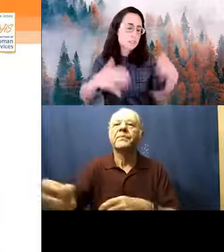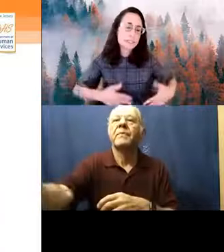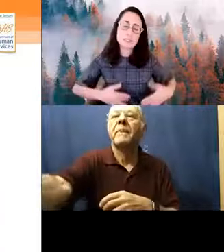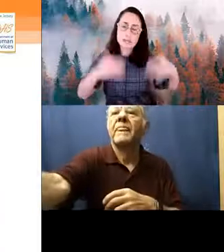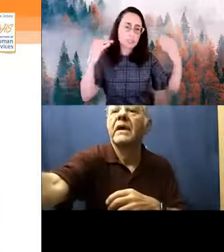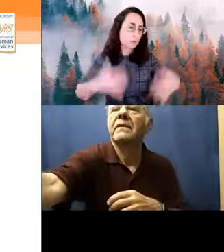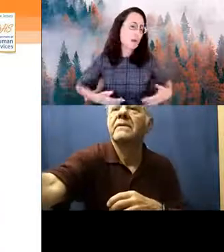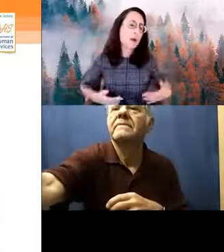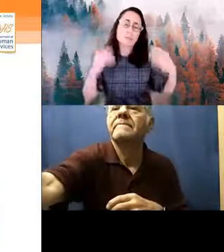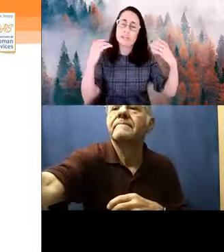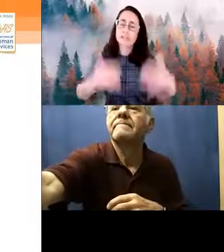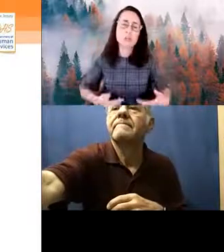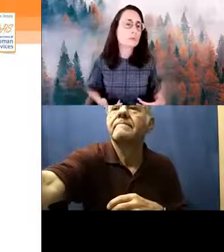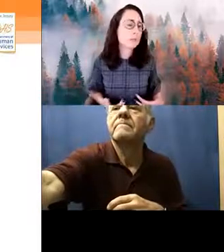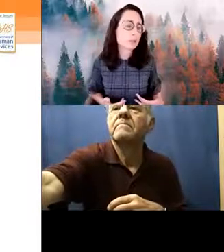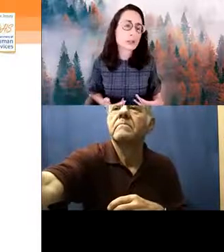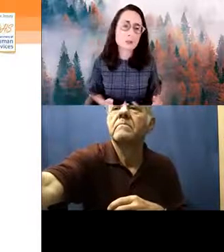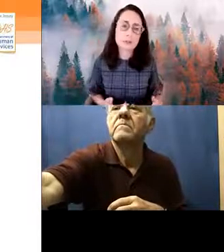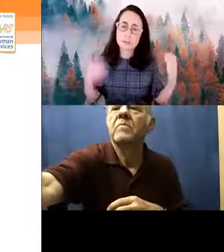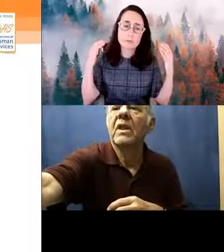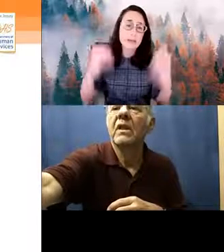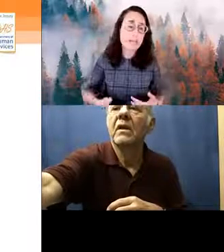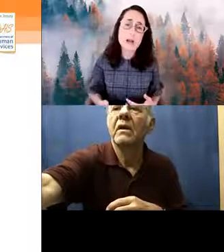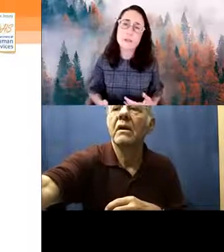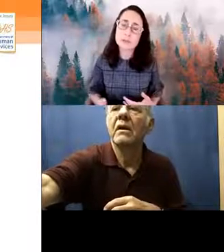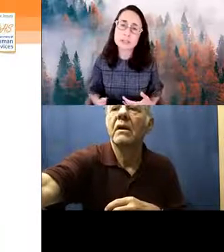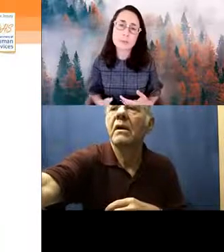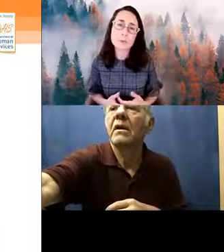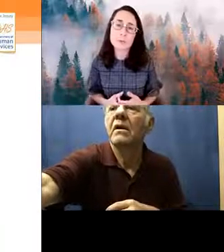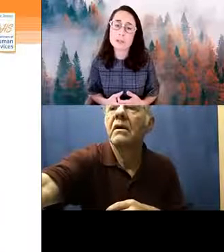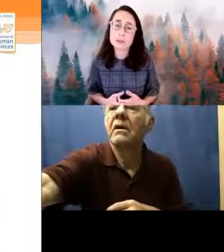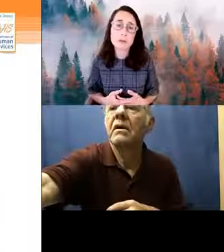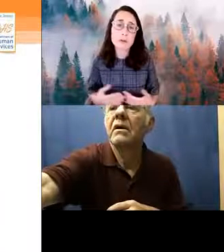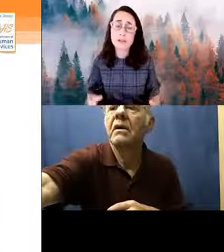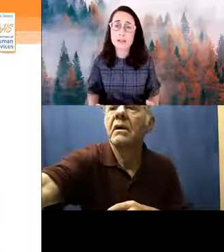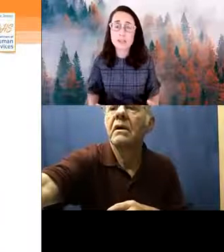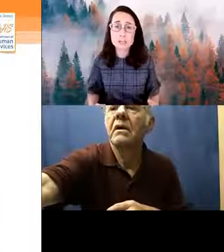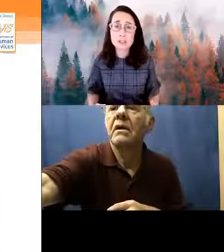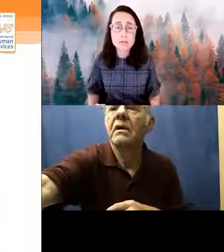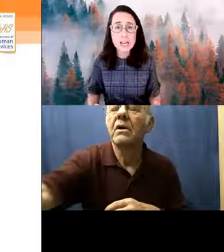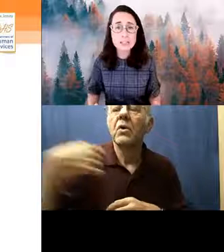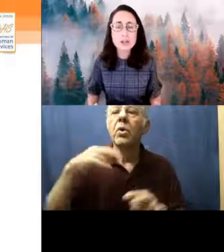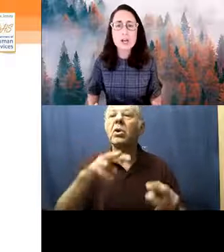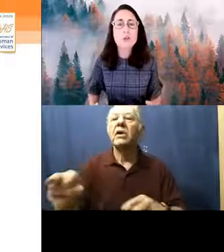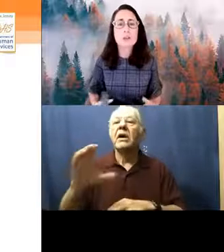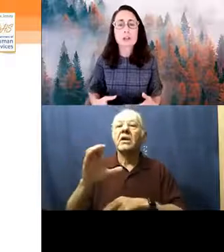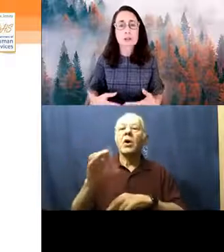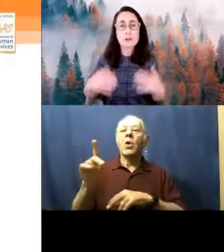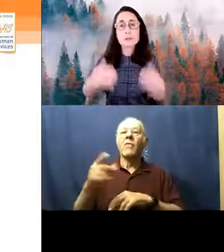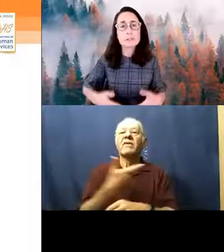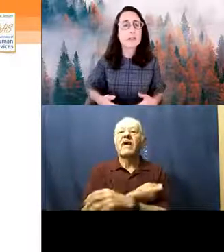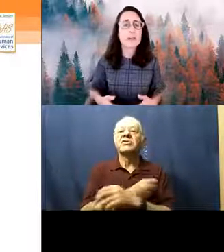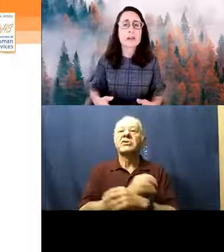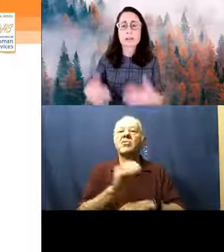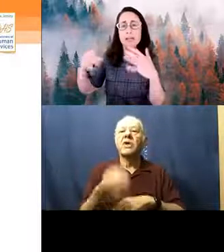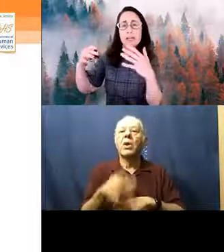there's day-to-day sort of operational reporting that we're doing right now. For example, when we look at COVID vaccination rates, we're looking at